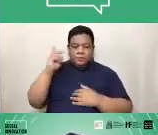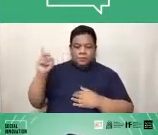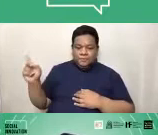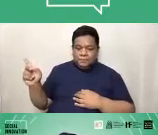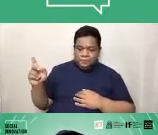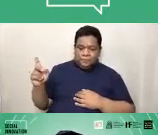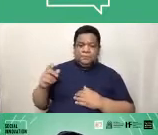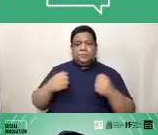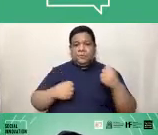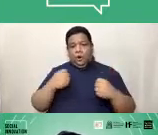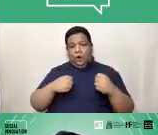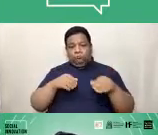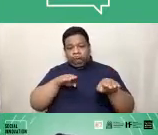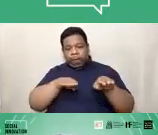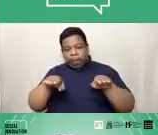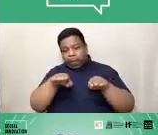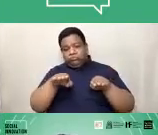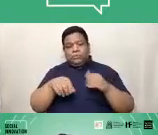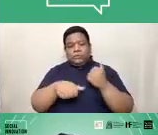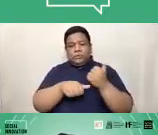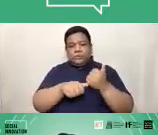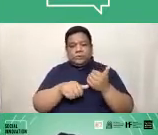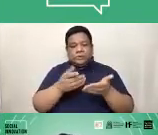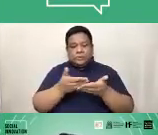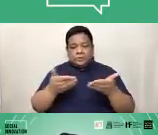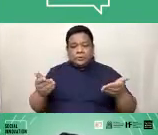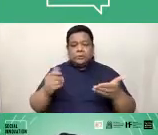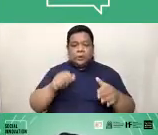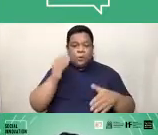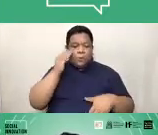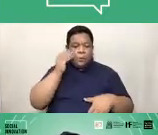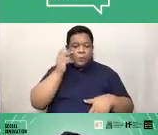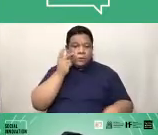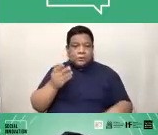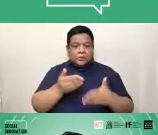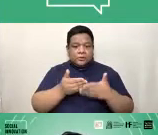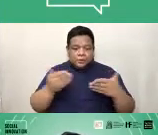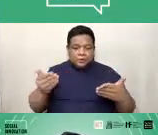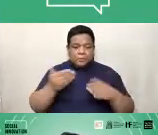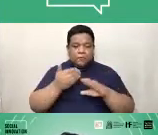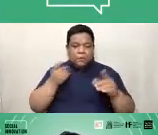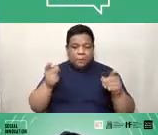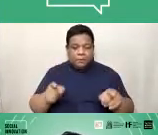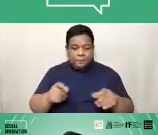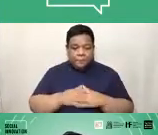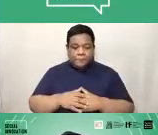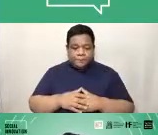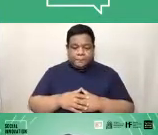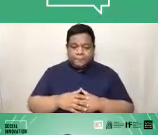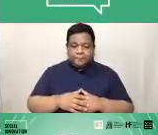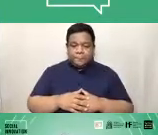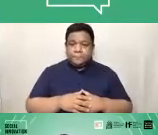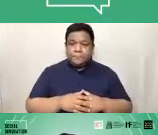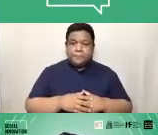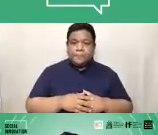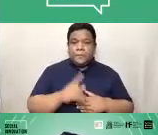self-driving cars, or even assistive devices that can actually detect and see things before they happen. So the first